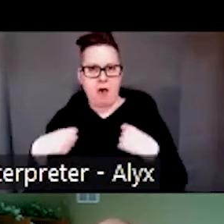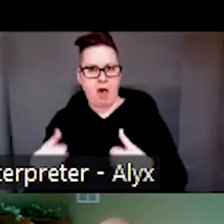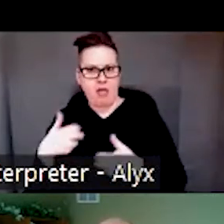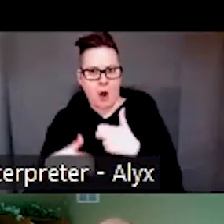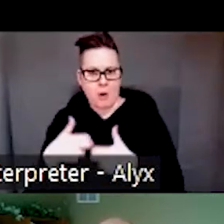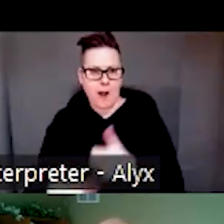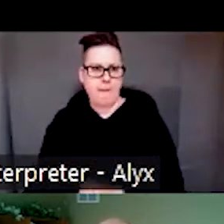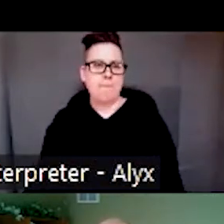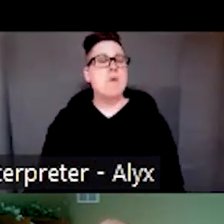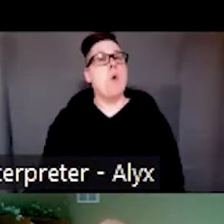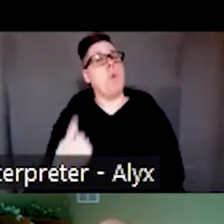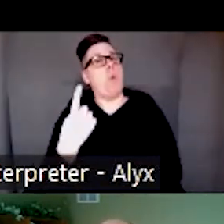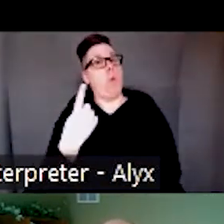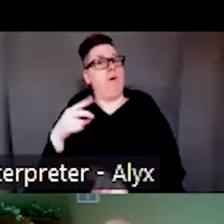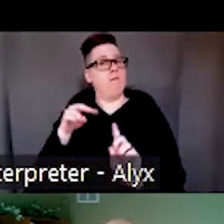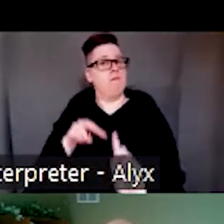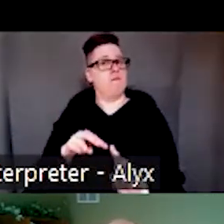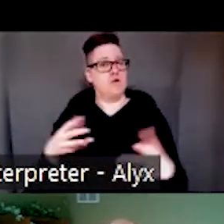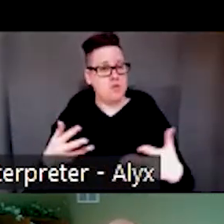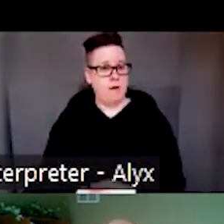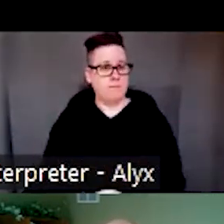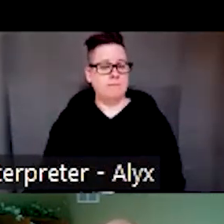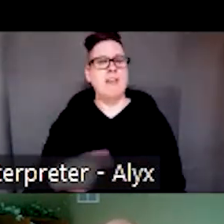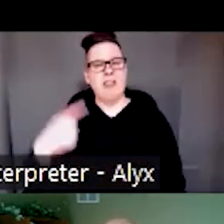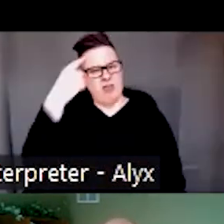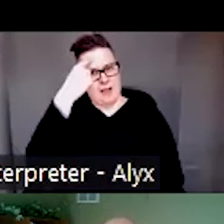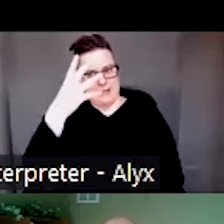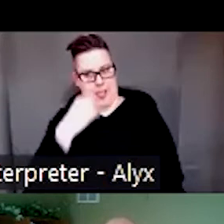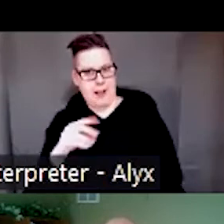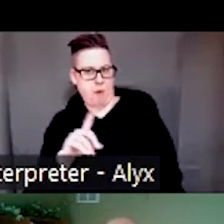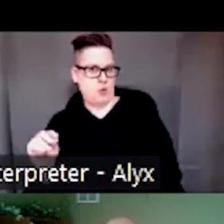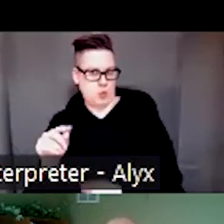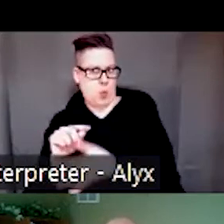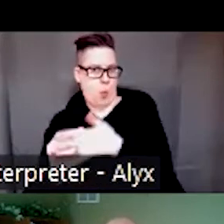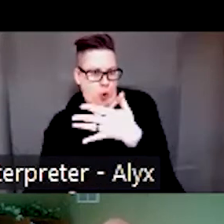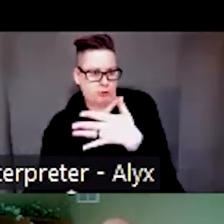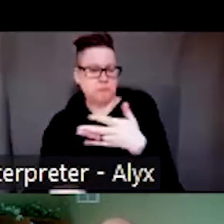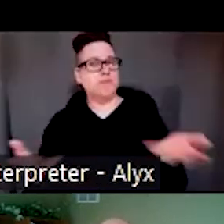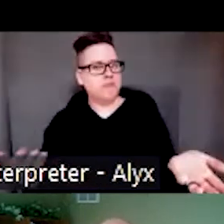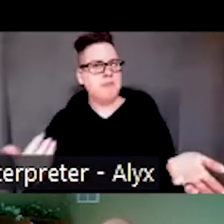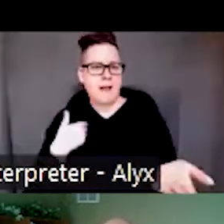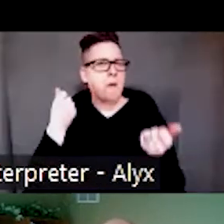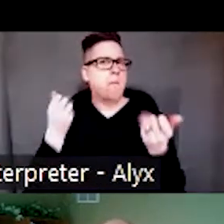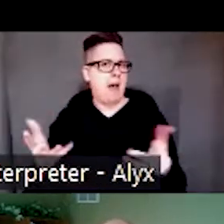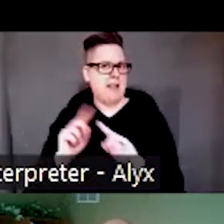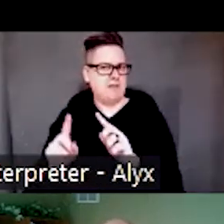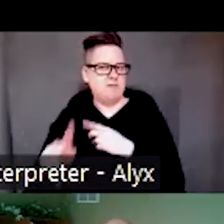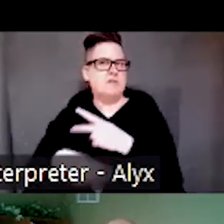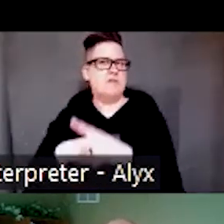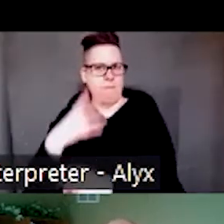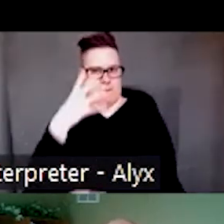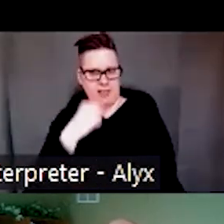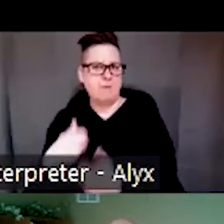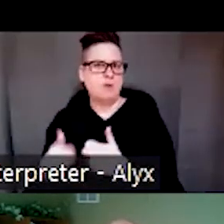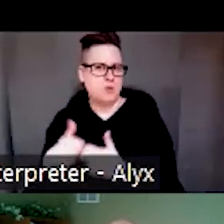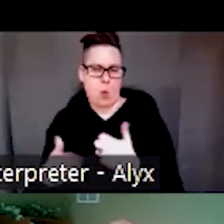one construct, one way of doing that is to think about sleep disorders. So we have several categories of sleep disorders that are